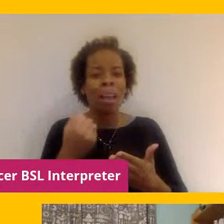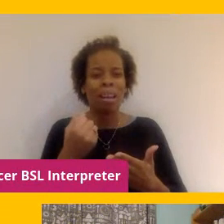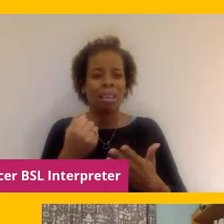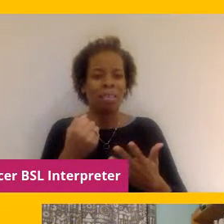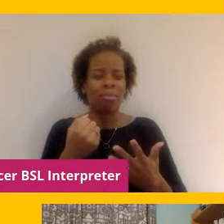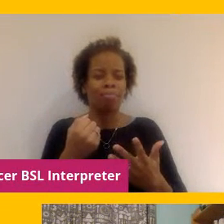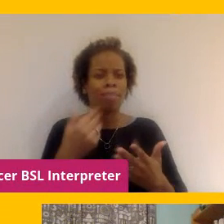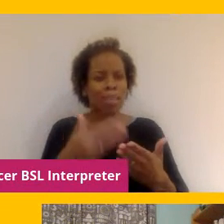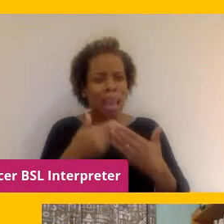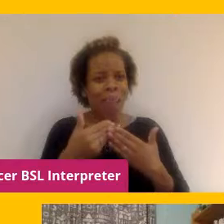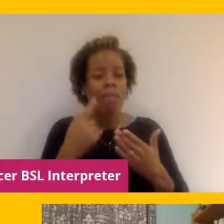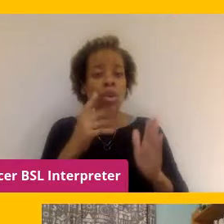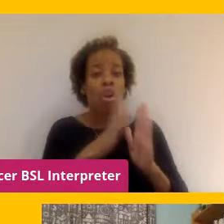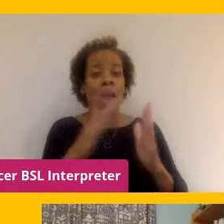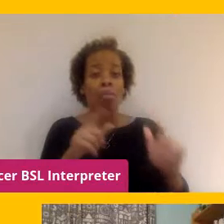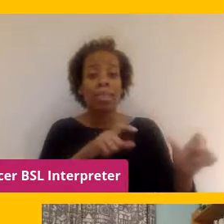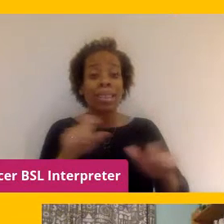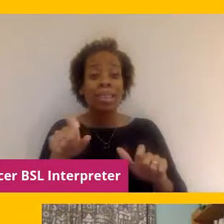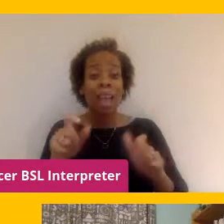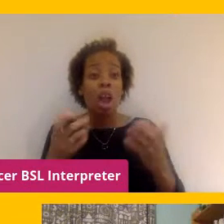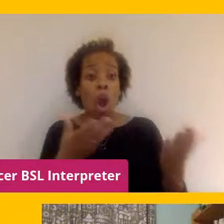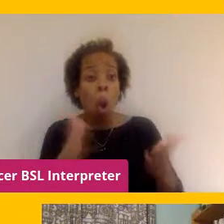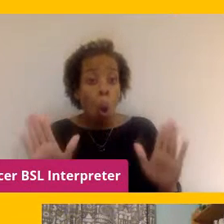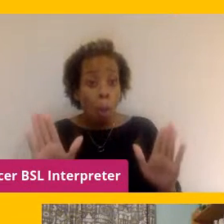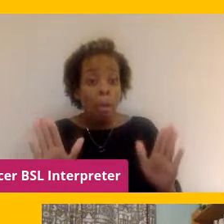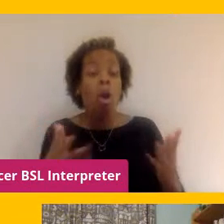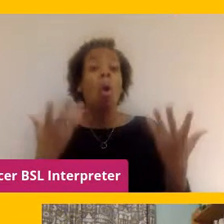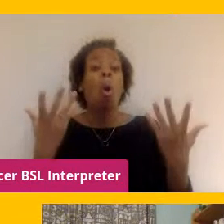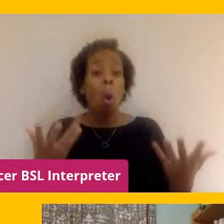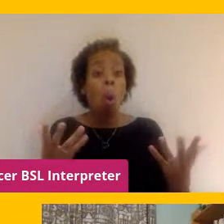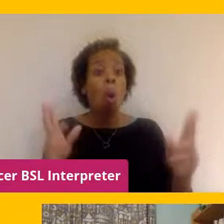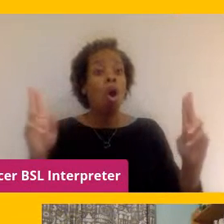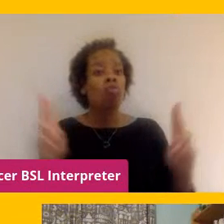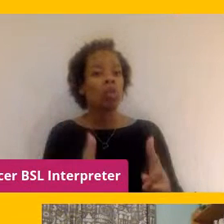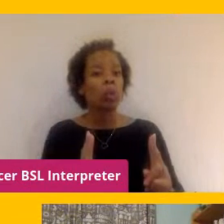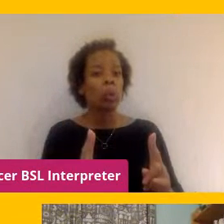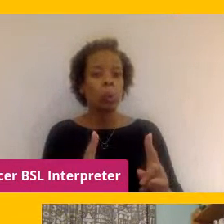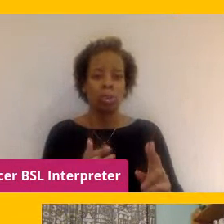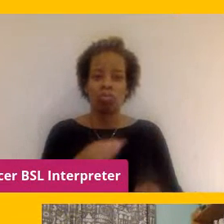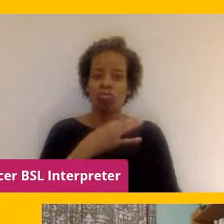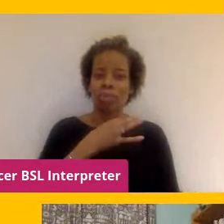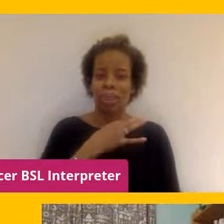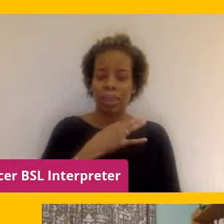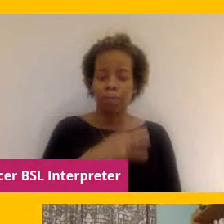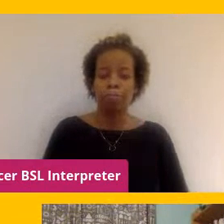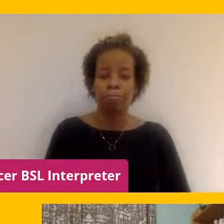either remain open or remain open in a reduced capacity.